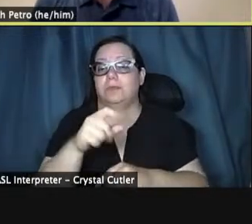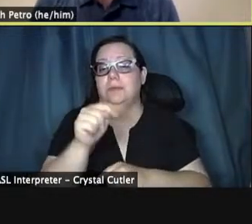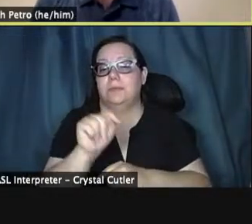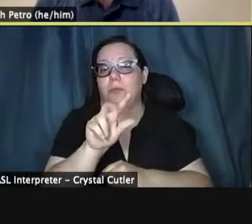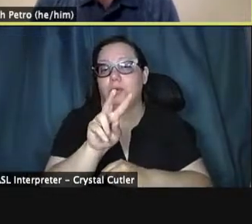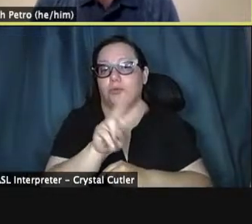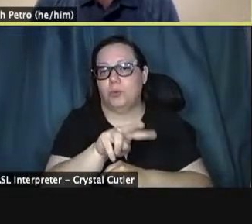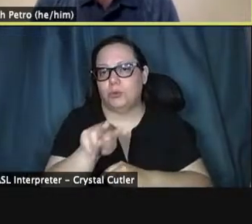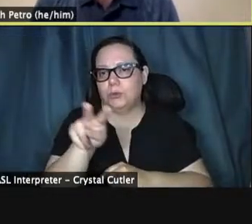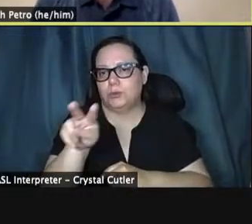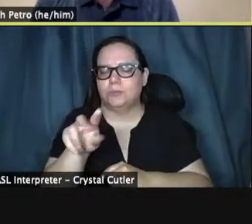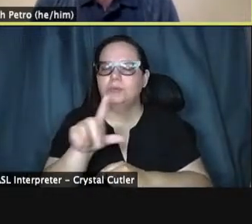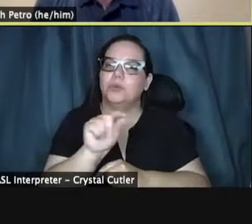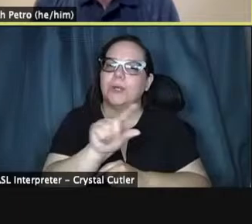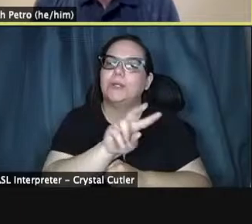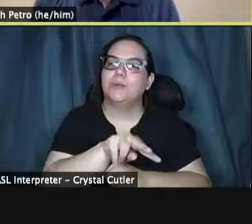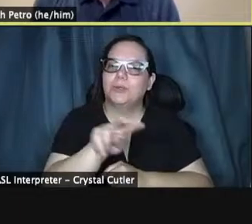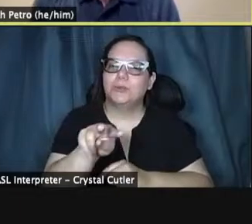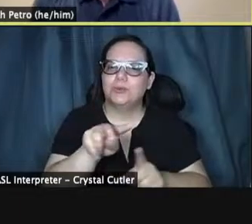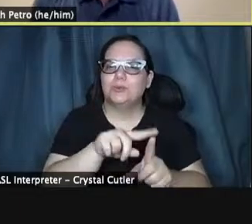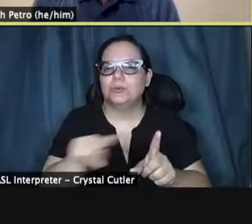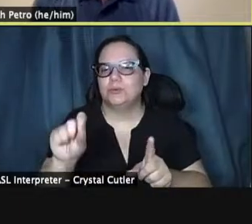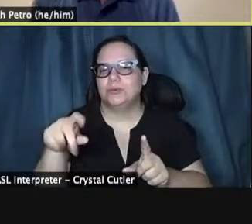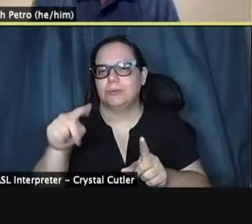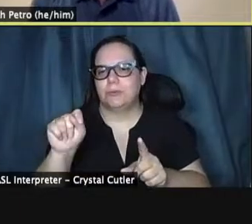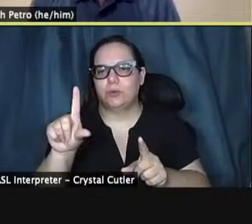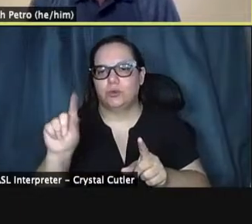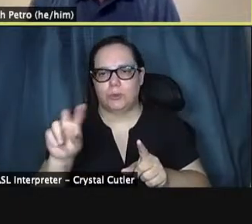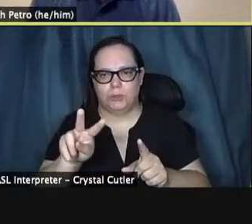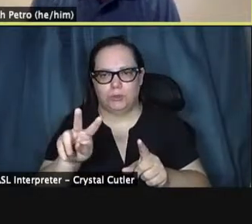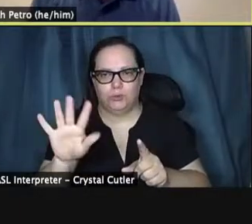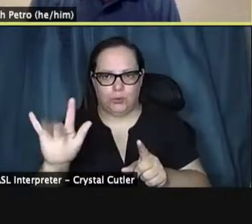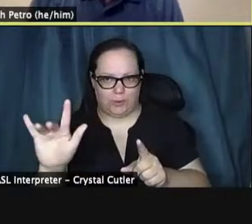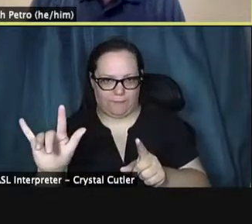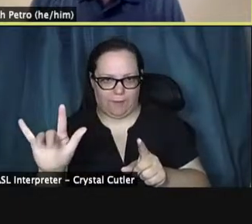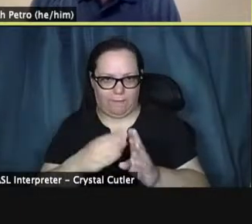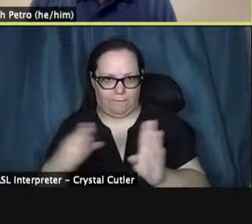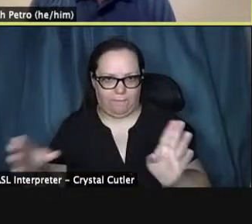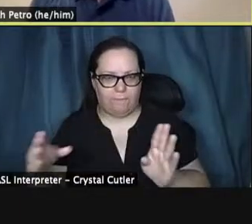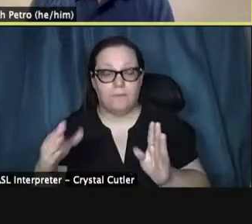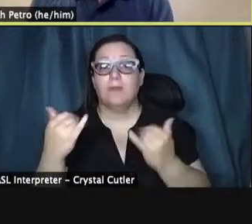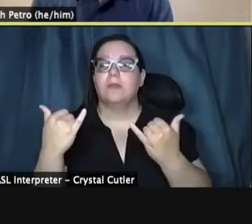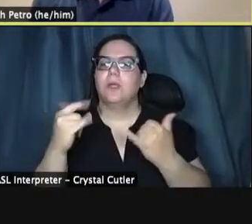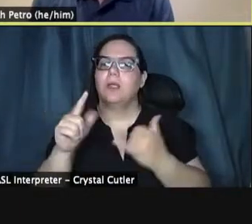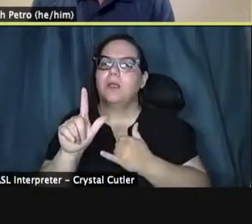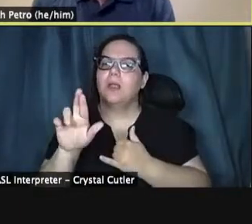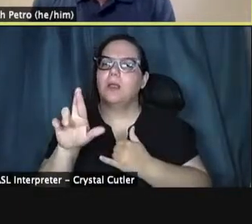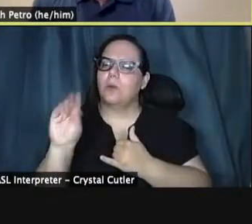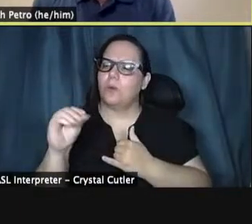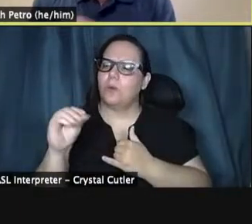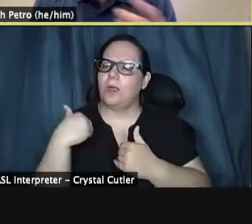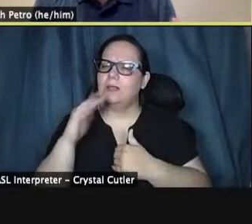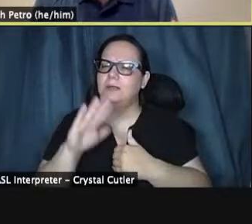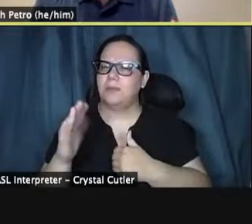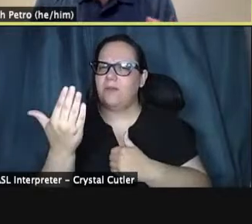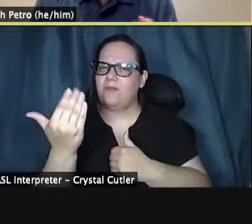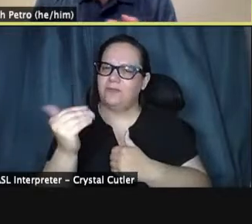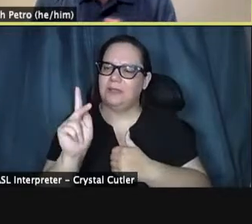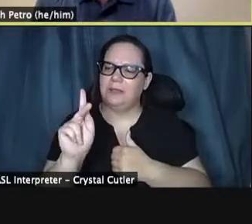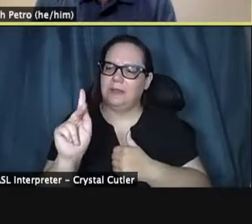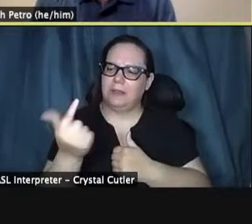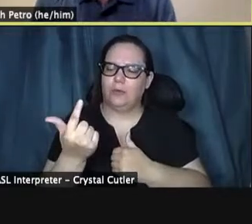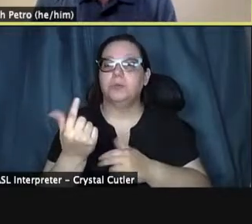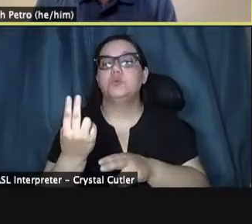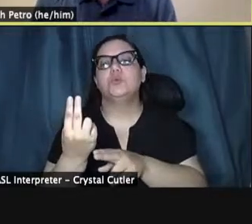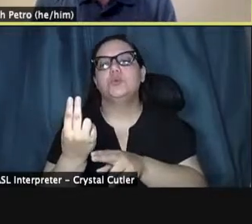through September of 2025. Right now, LRO has about 15 kilograms of useful fuel on our spacecraft. Depending on